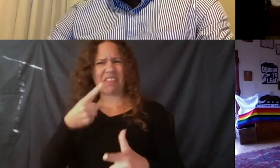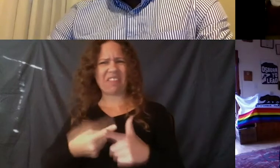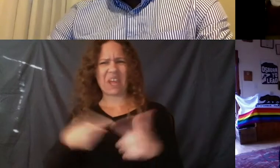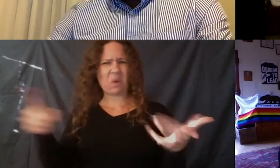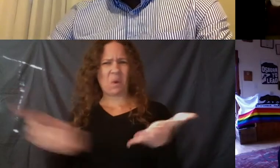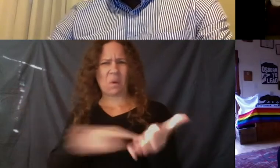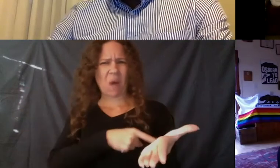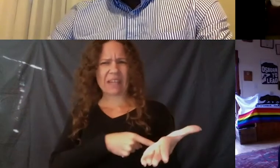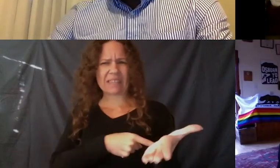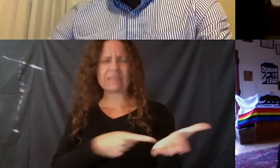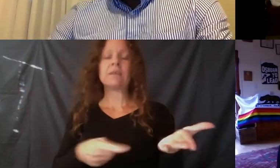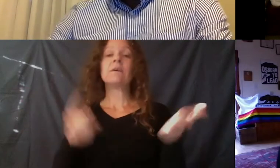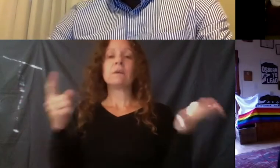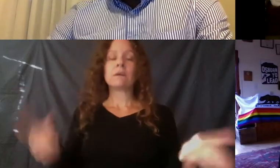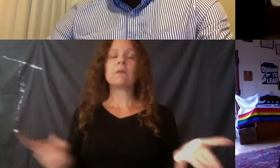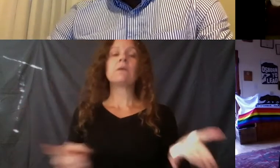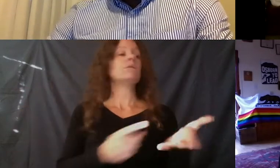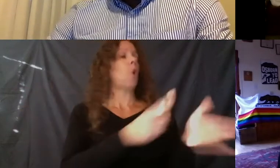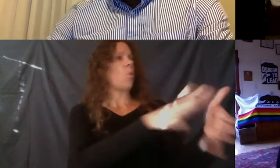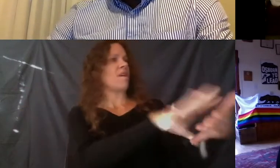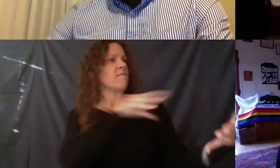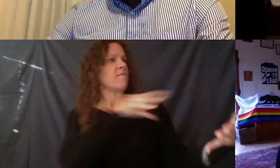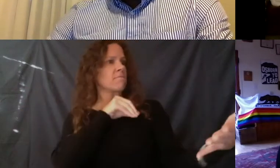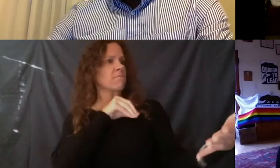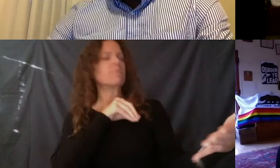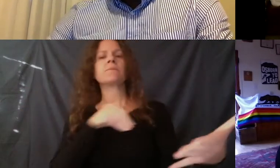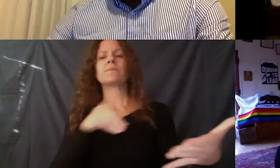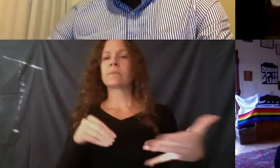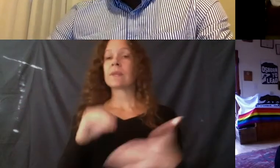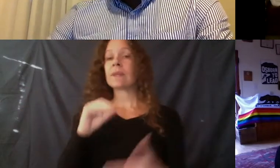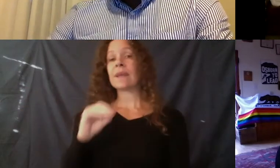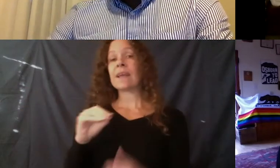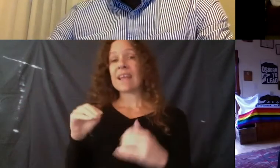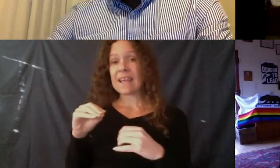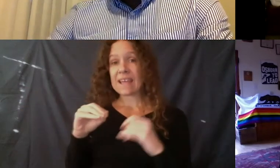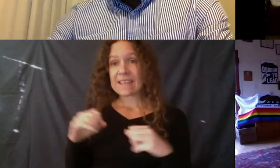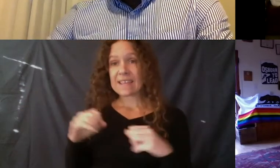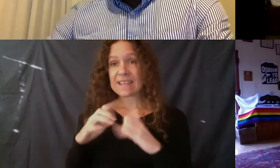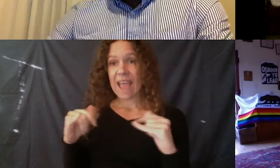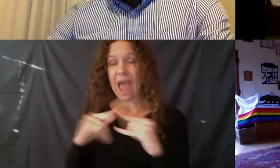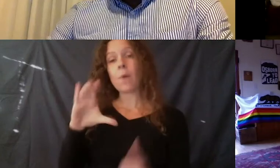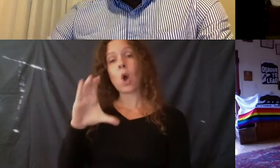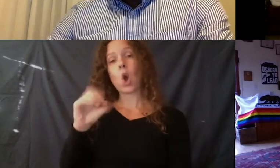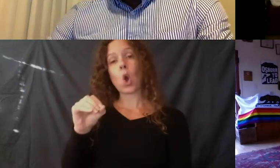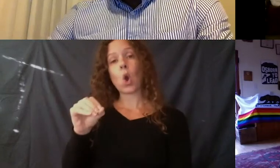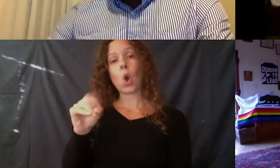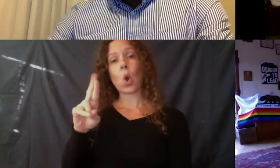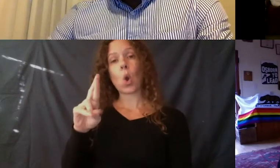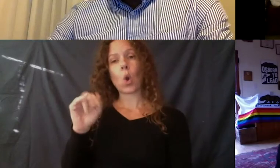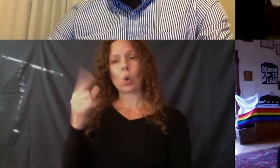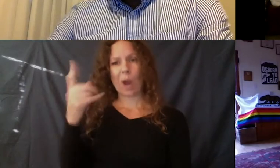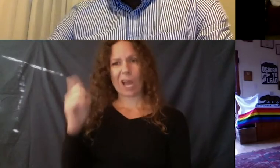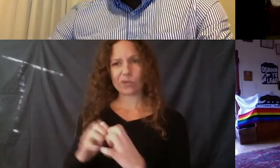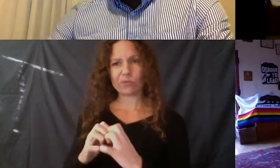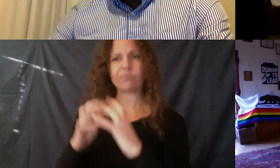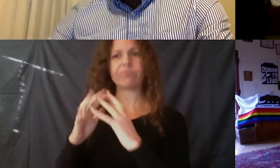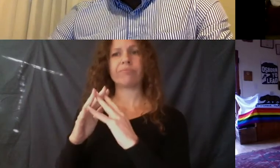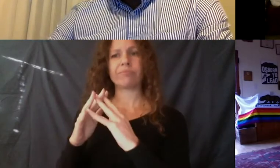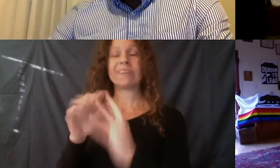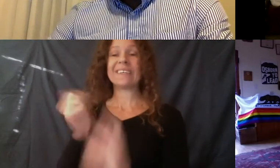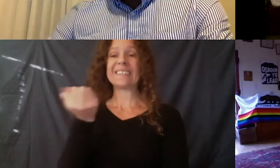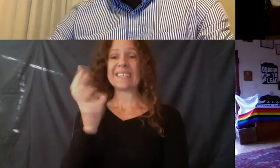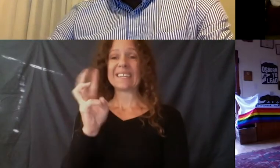And created Camp Courage, trained 1,600 activists, and frankly, in my view, changed